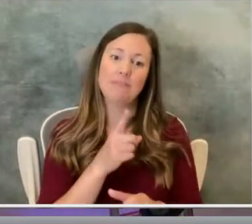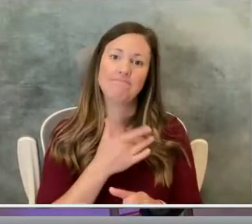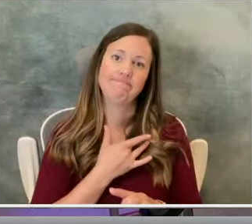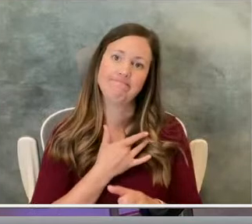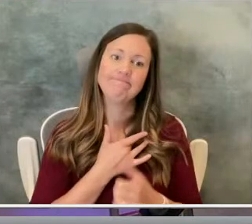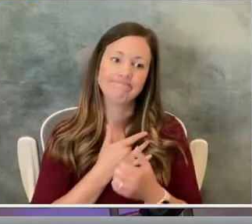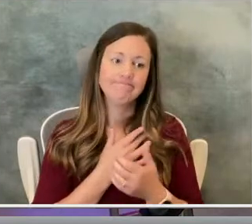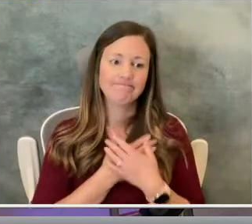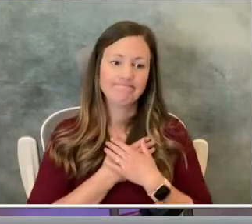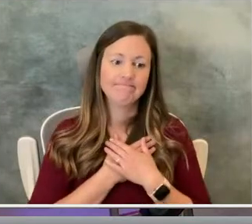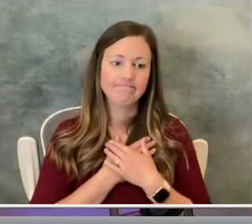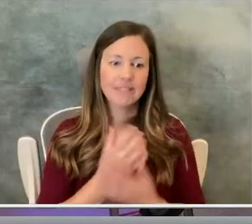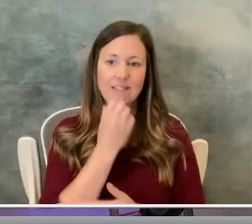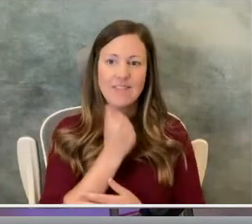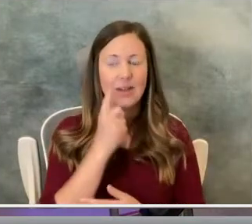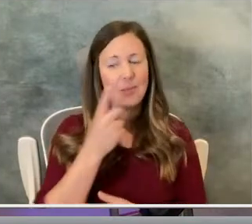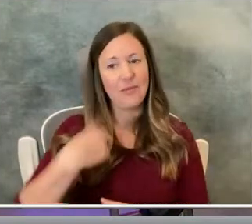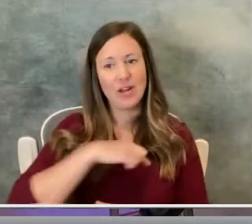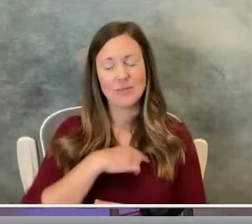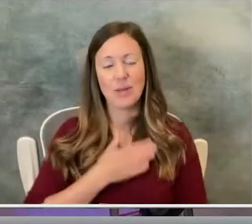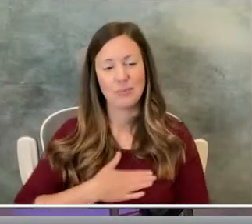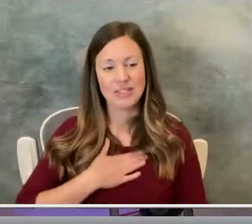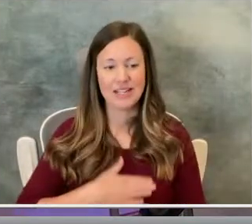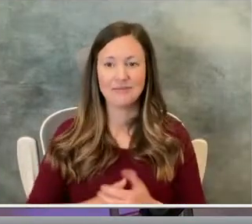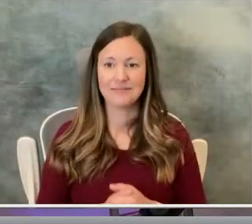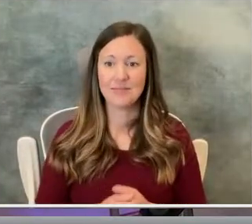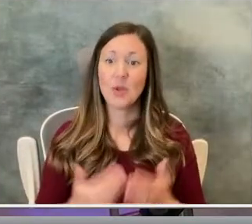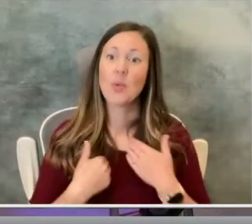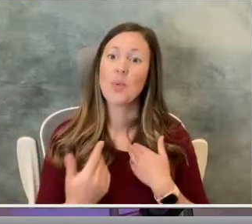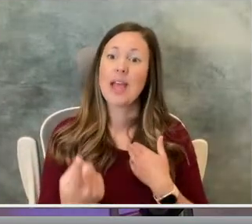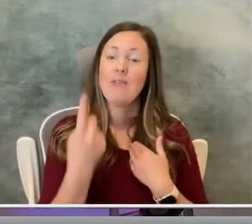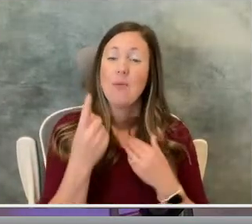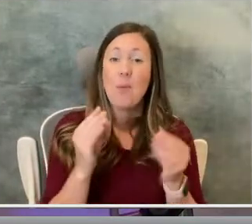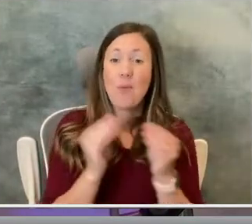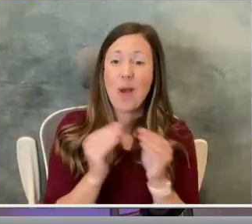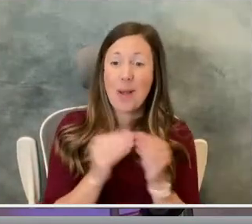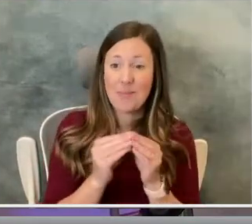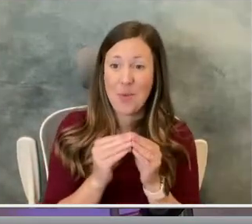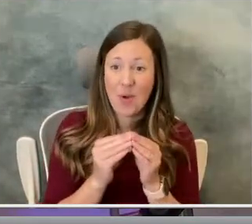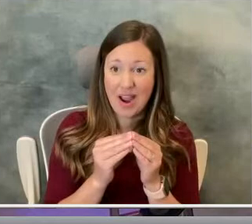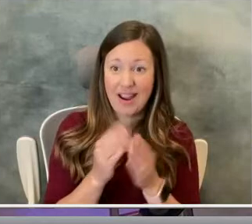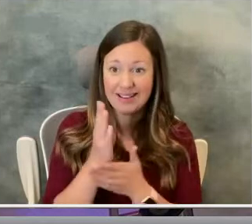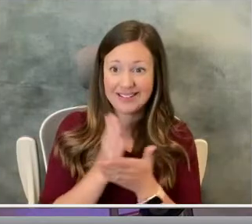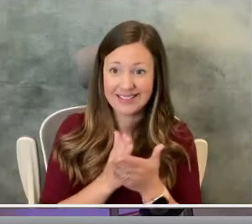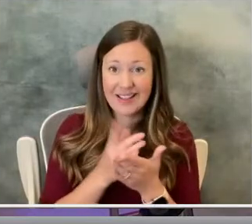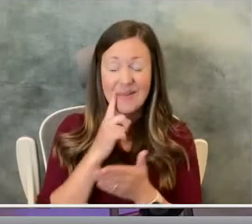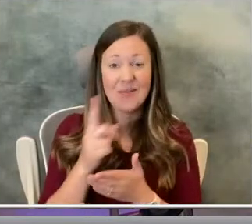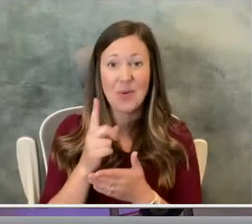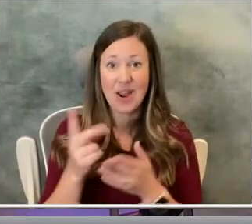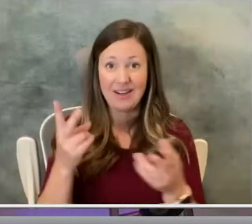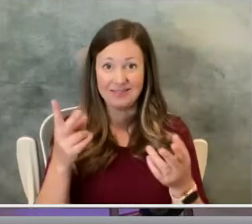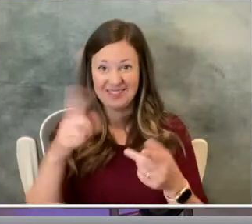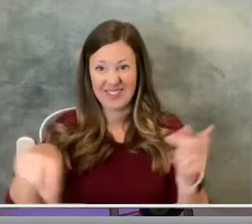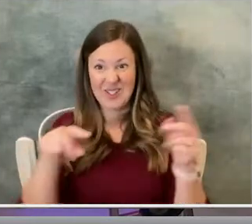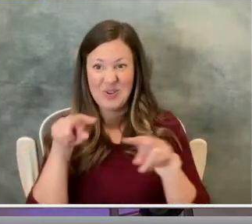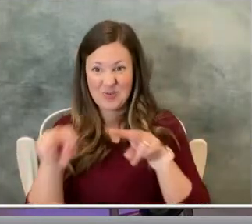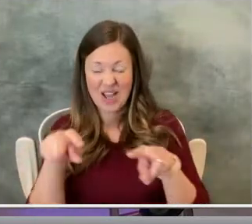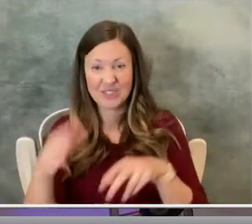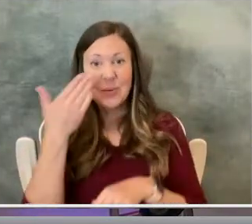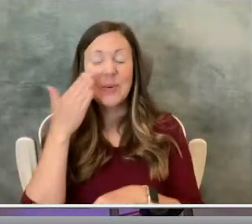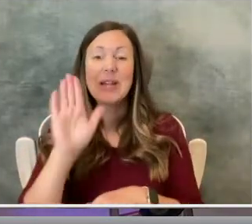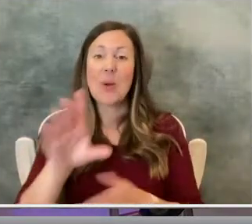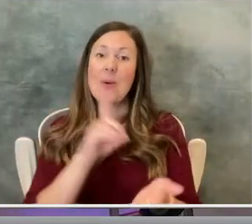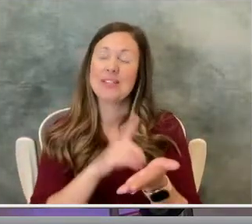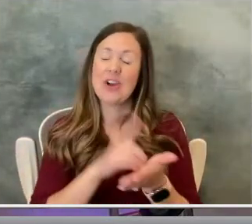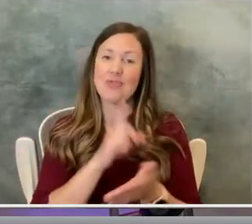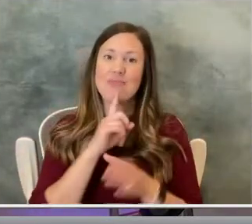have one more segment for our viewers, and we love bringing you this next segment because we know your doctors do incredible things here at the health system, but what